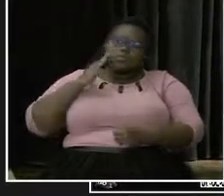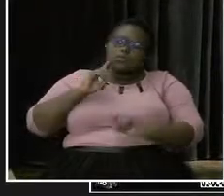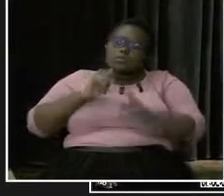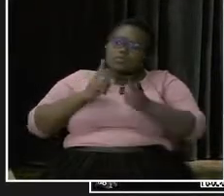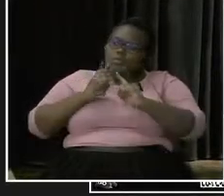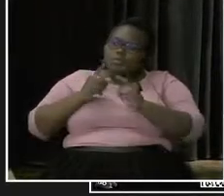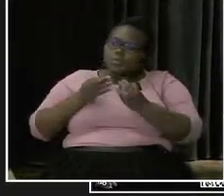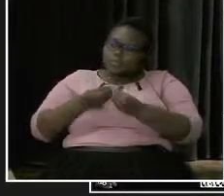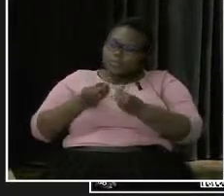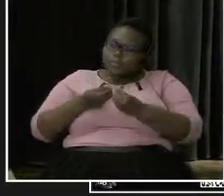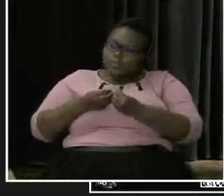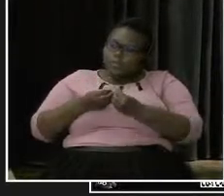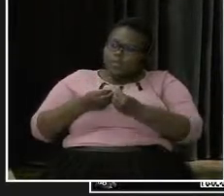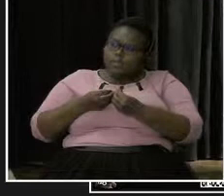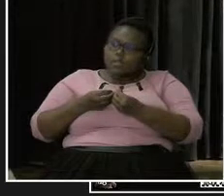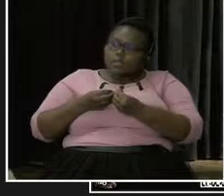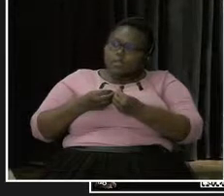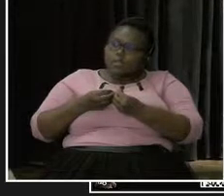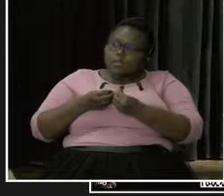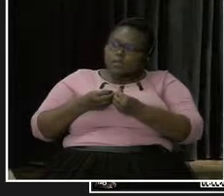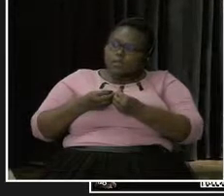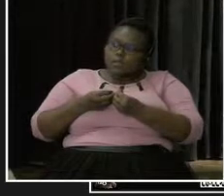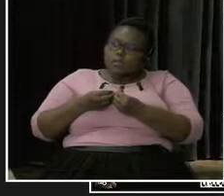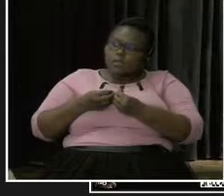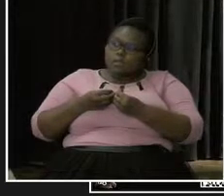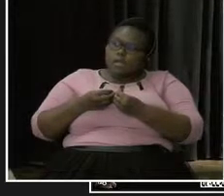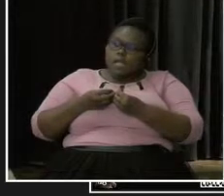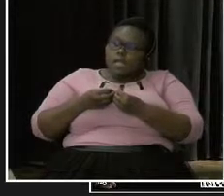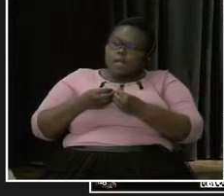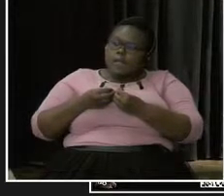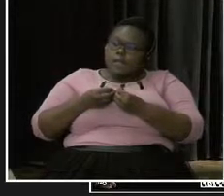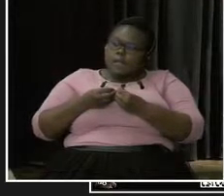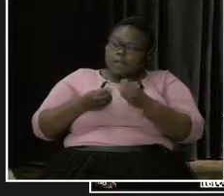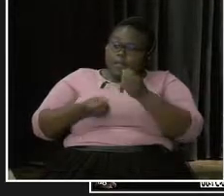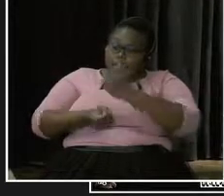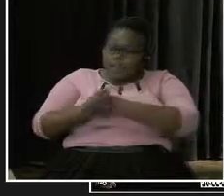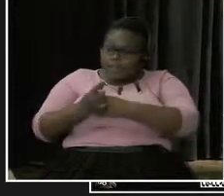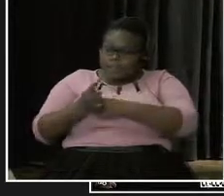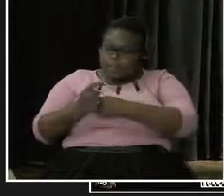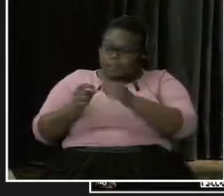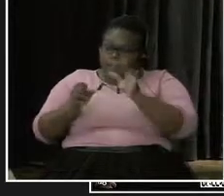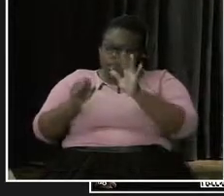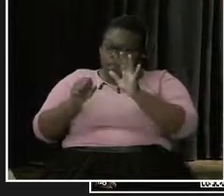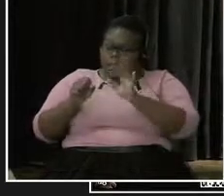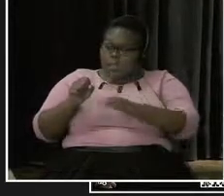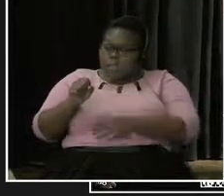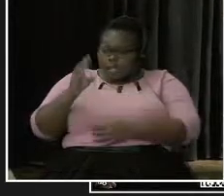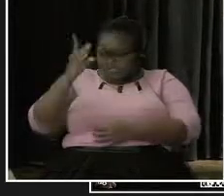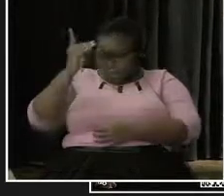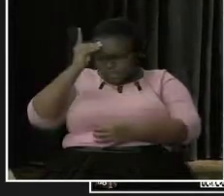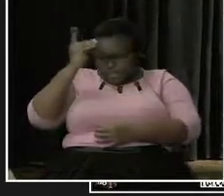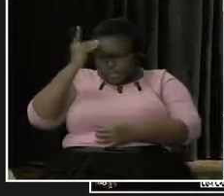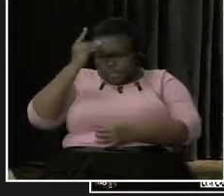about something that affected the entire region, the entire eThekwini municipality,